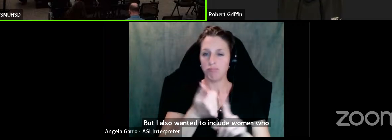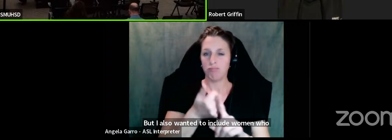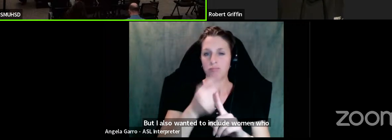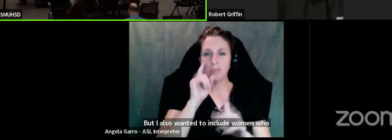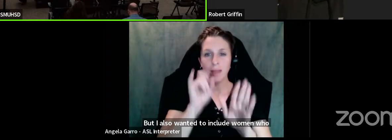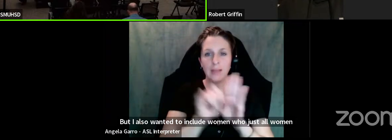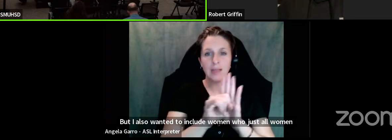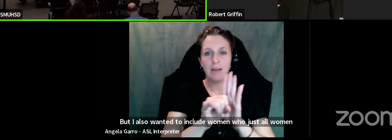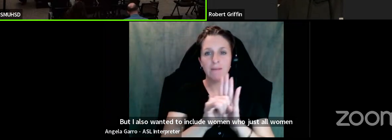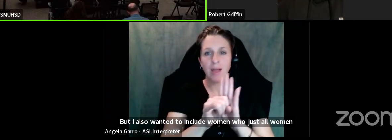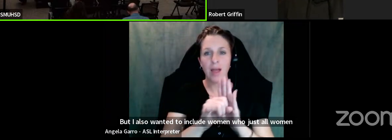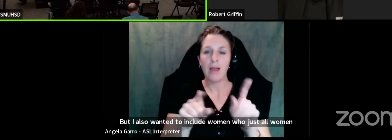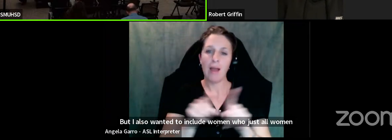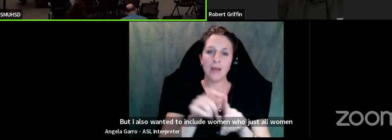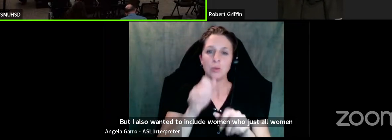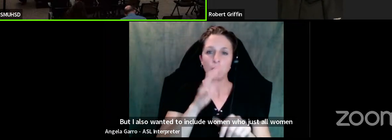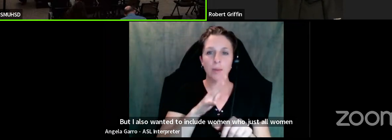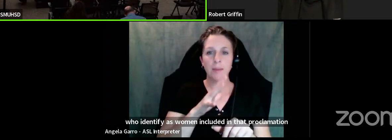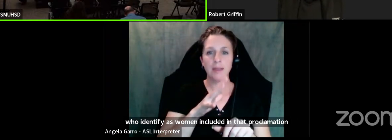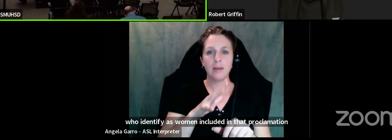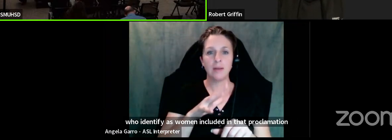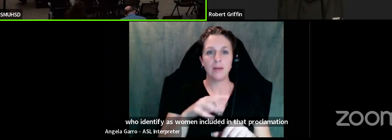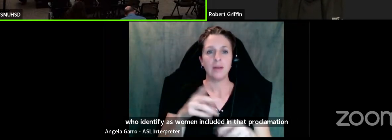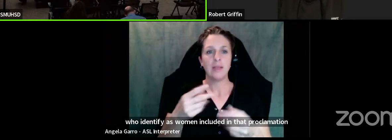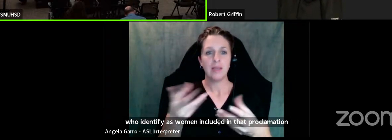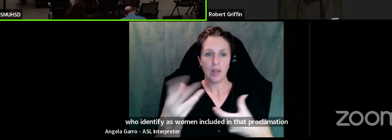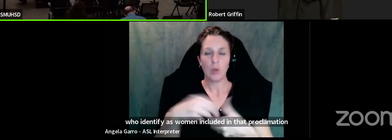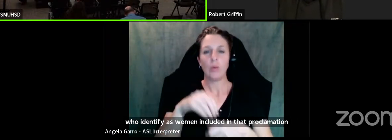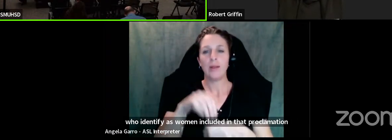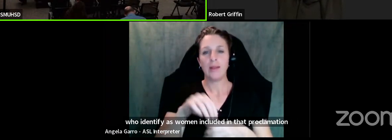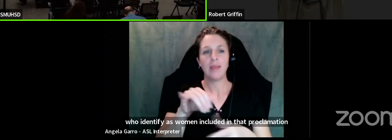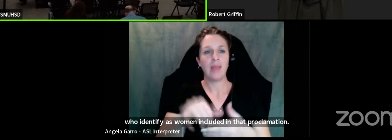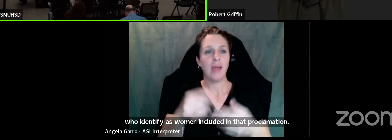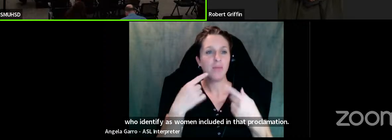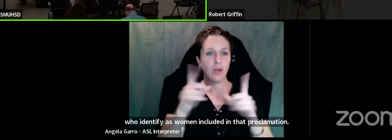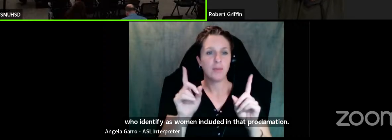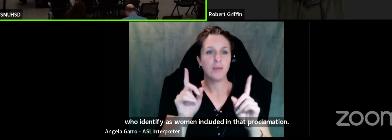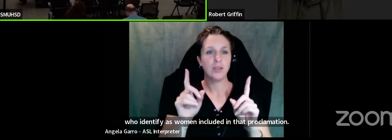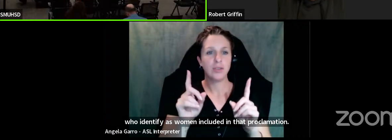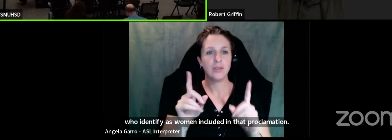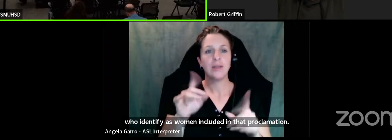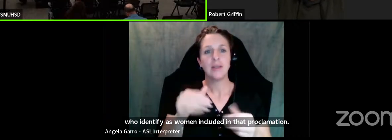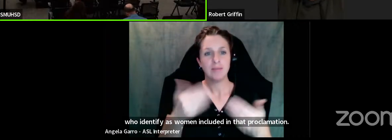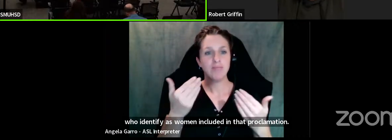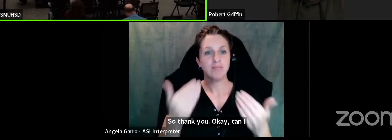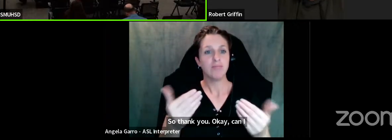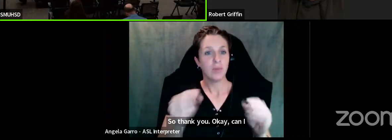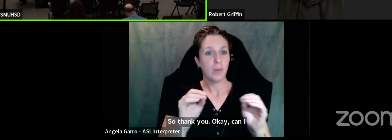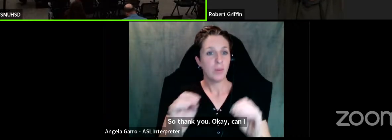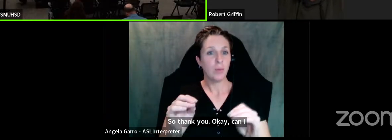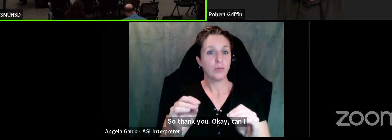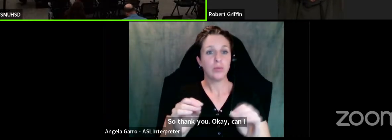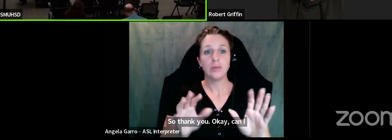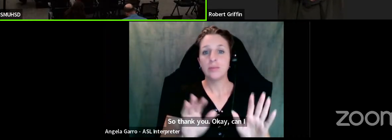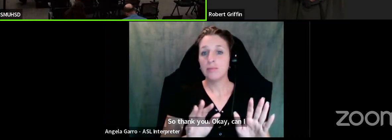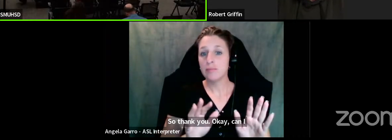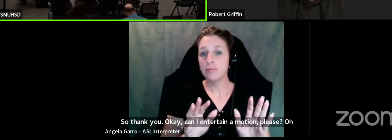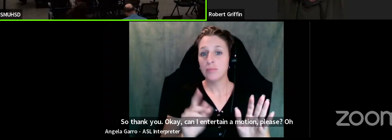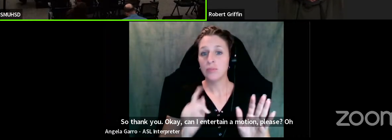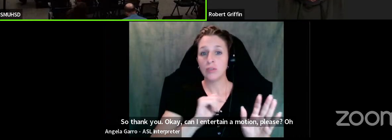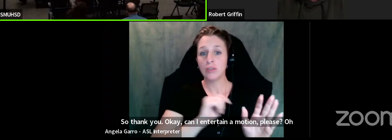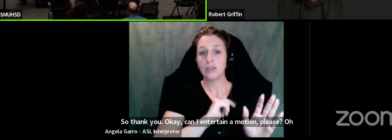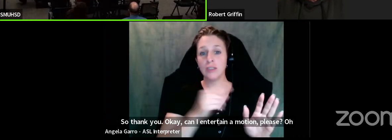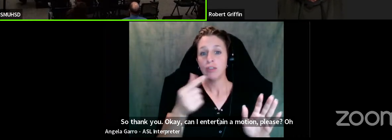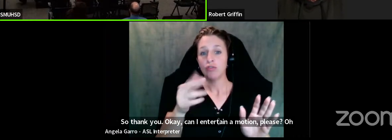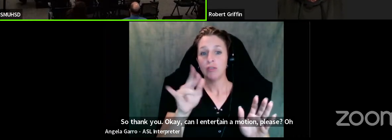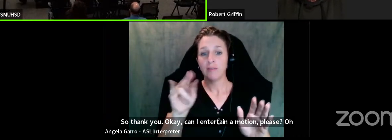in that proclamation. So thank you. Okay, can I entertain a motion, please? Oh, Trustee Griffin, would